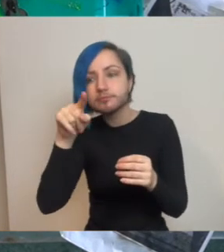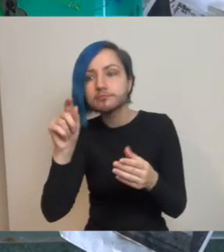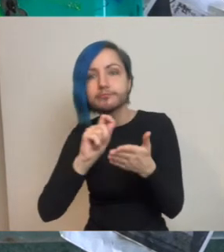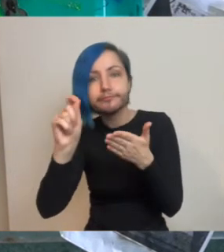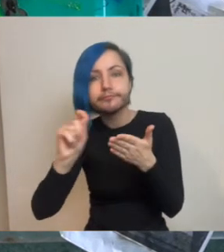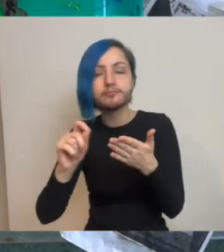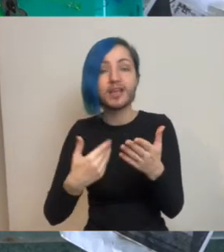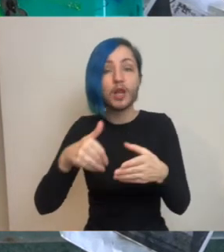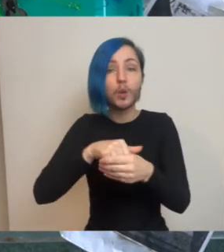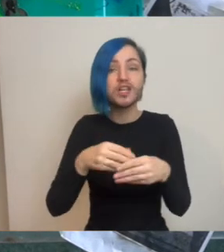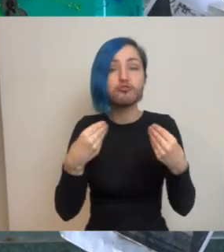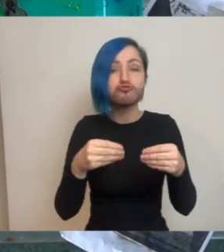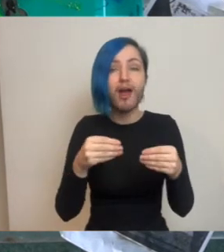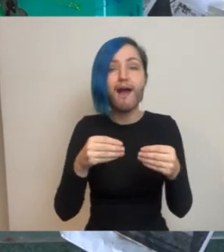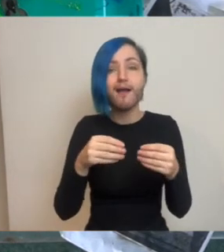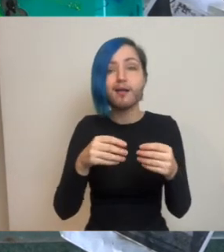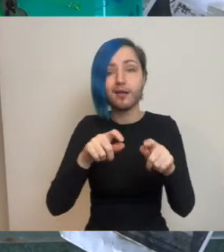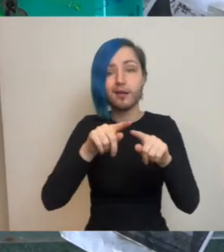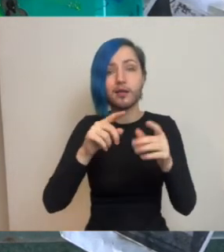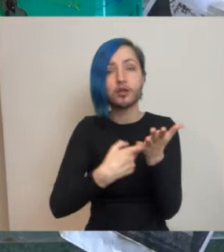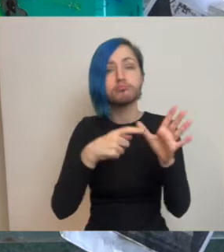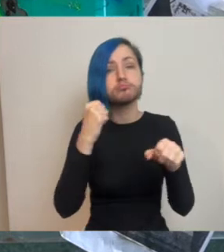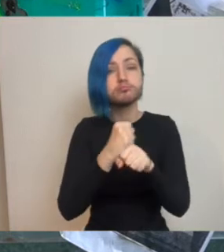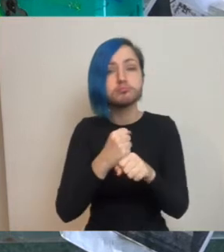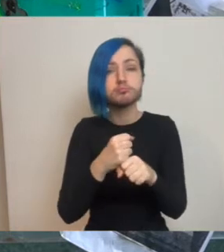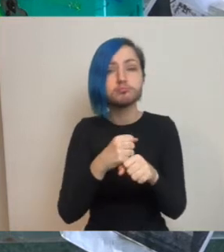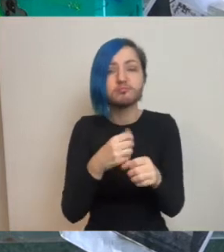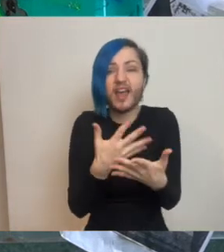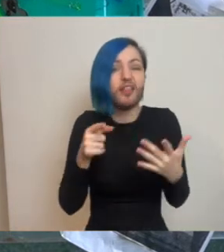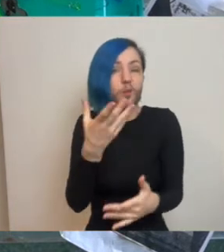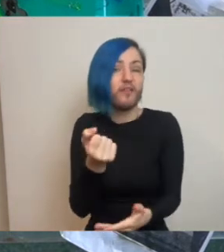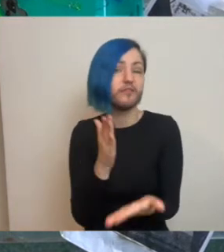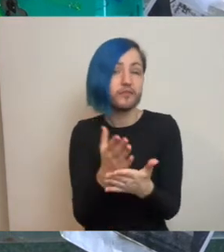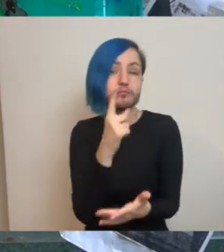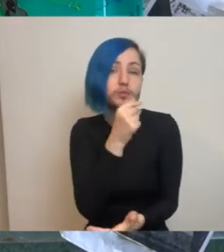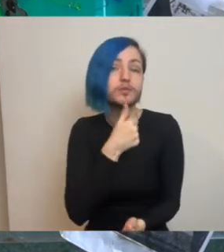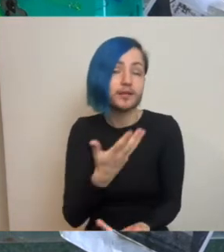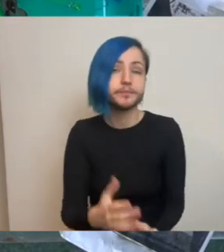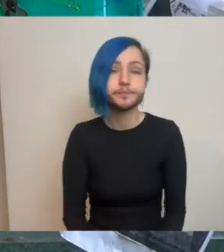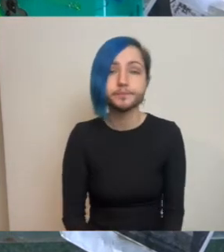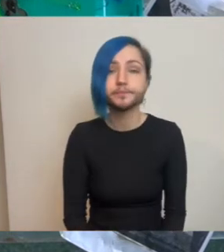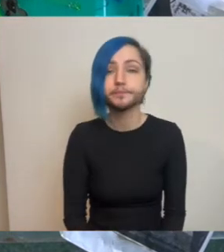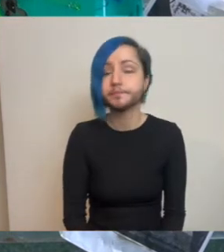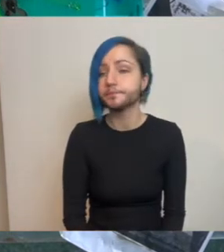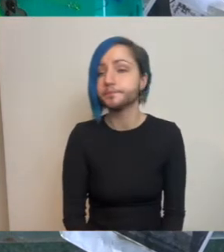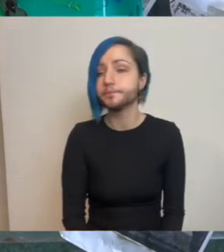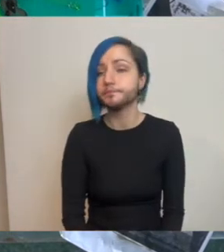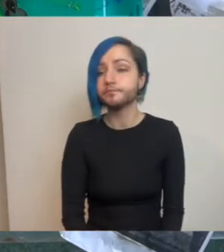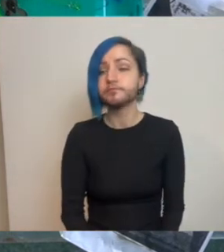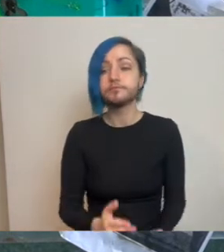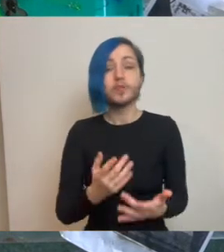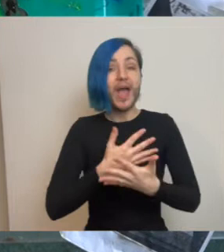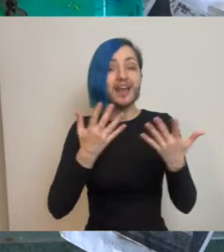including rags or whatever else it is that you have to hand. It's quite good because whatever you actually draw, it'll be mirror